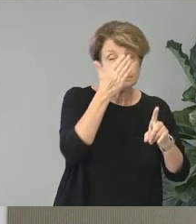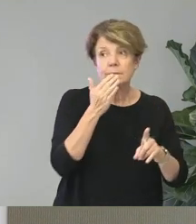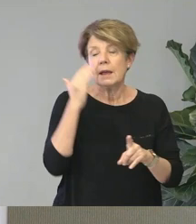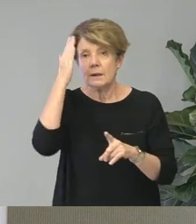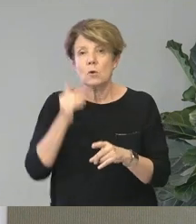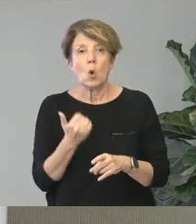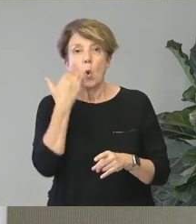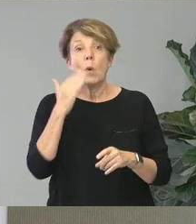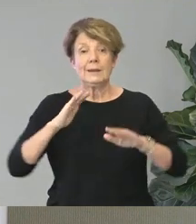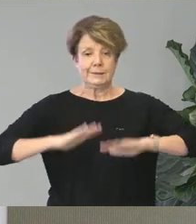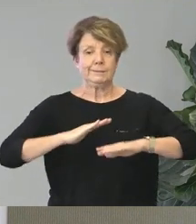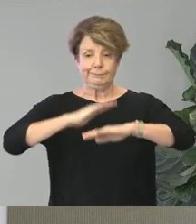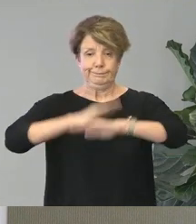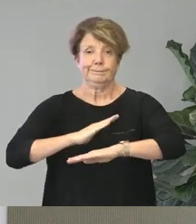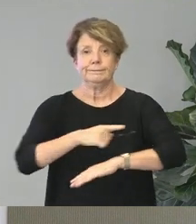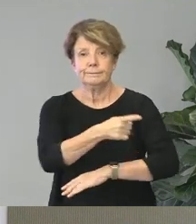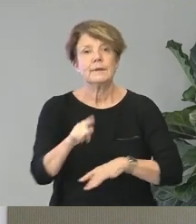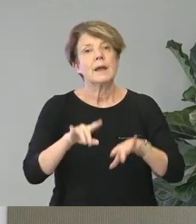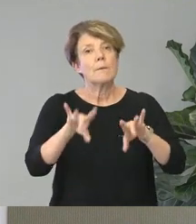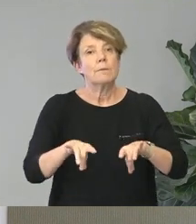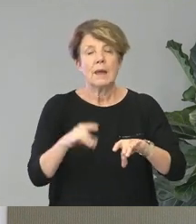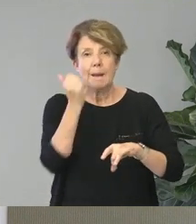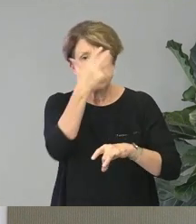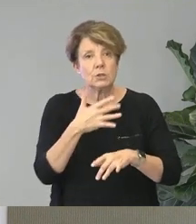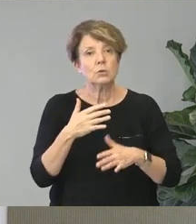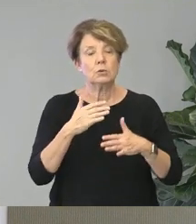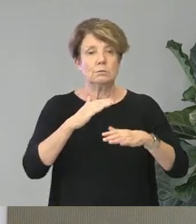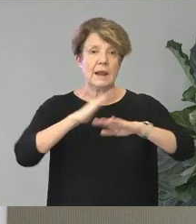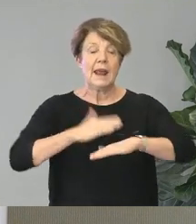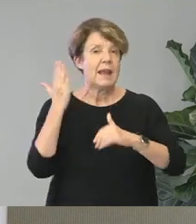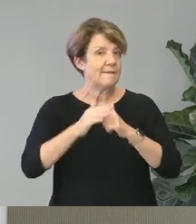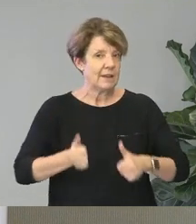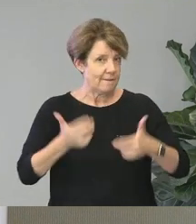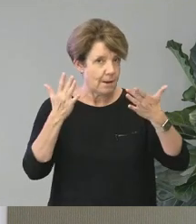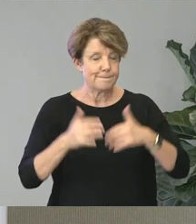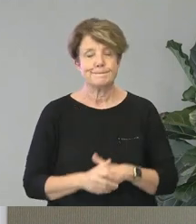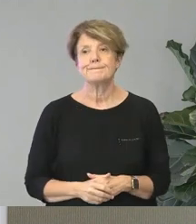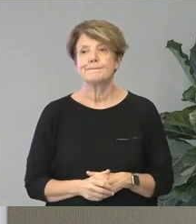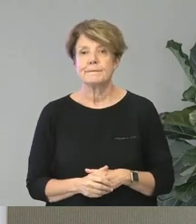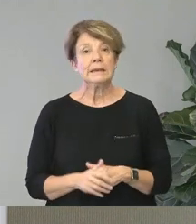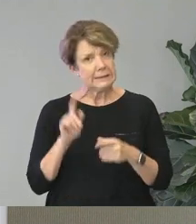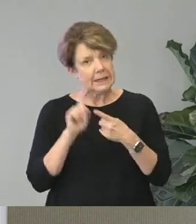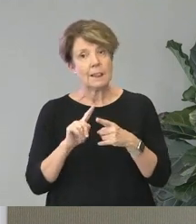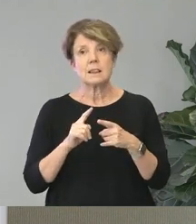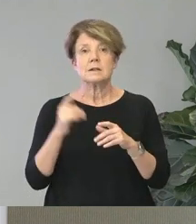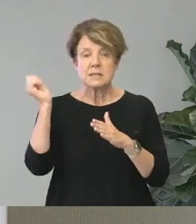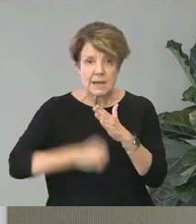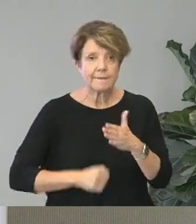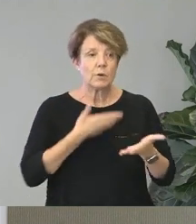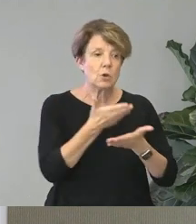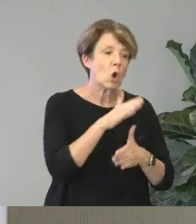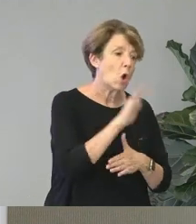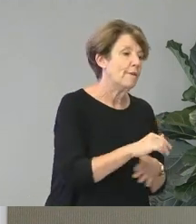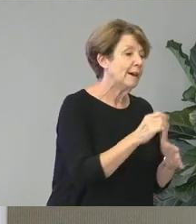always will be Aboriginal land never ceded, and we've got some tough conversations continuing about dates, about voice,